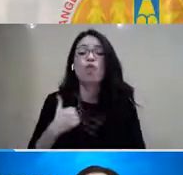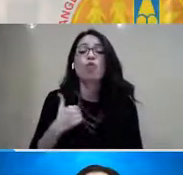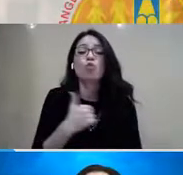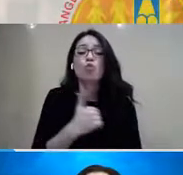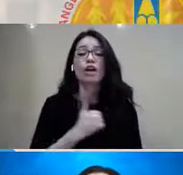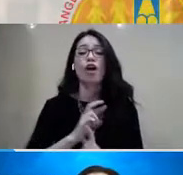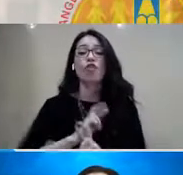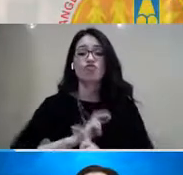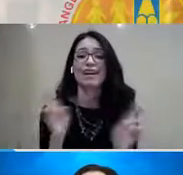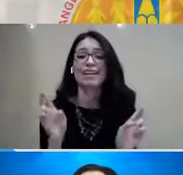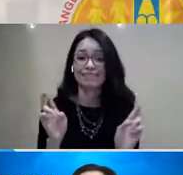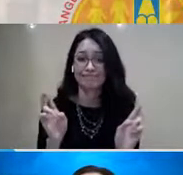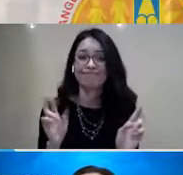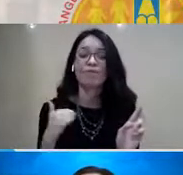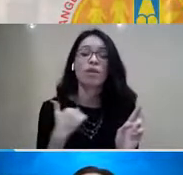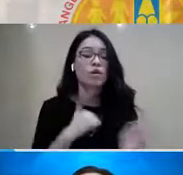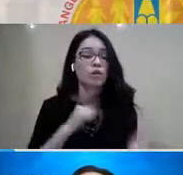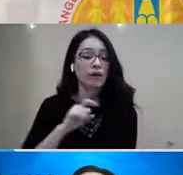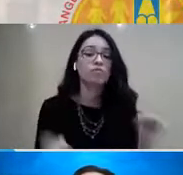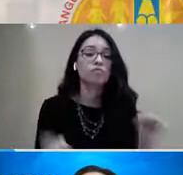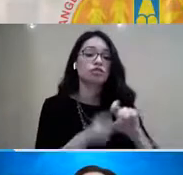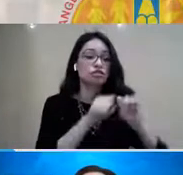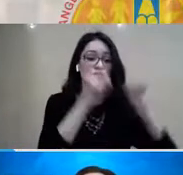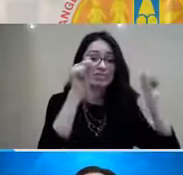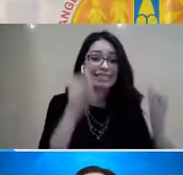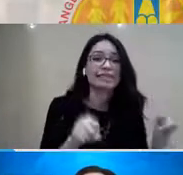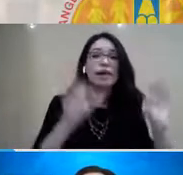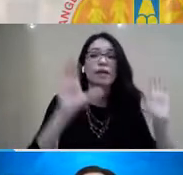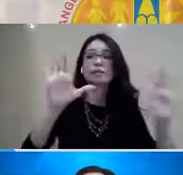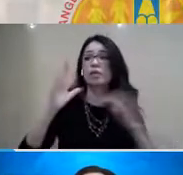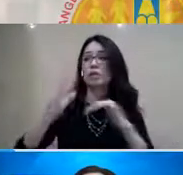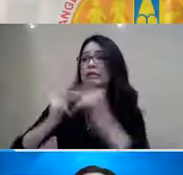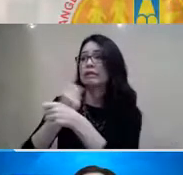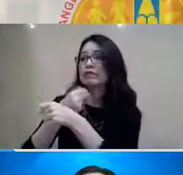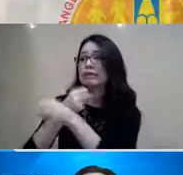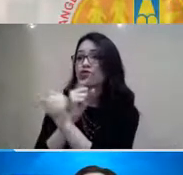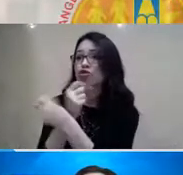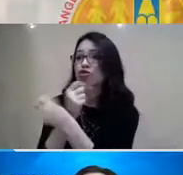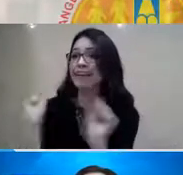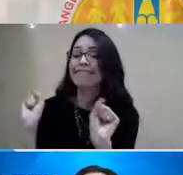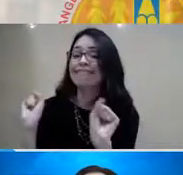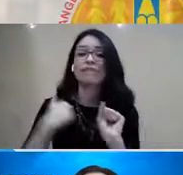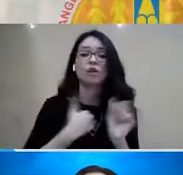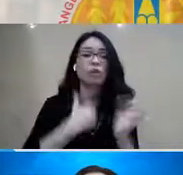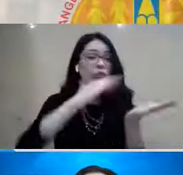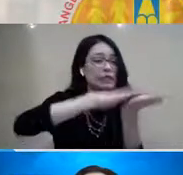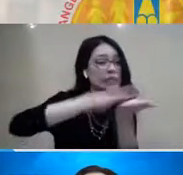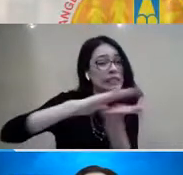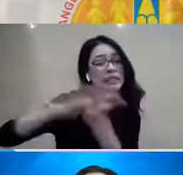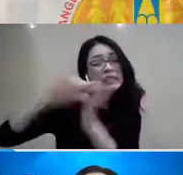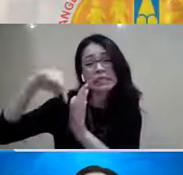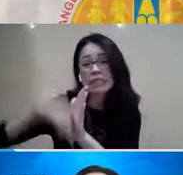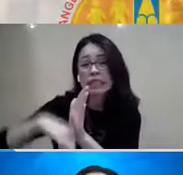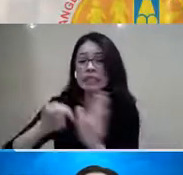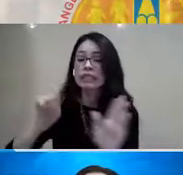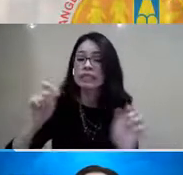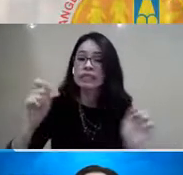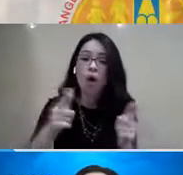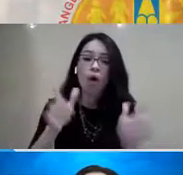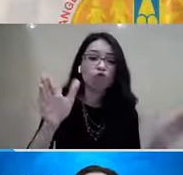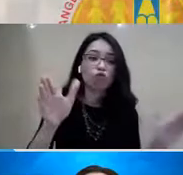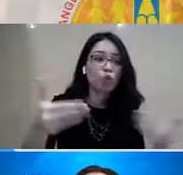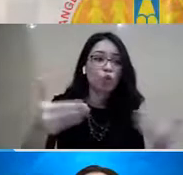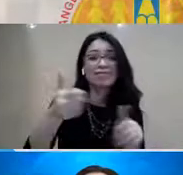filtration systems in 80 million square feet buildings. We clean and sanitize surfaces in every room in every school every